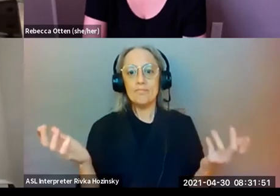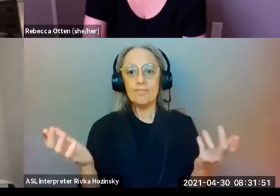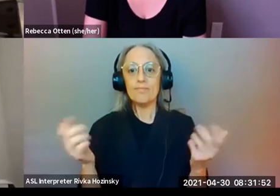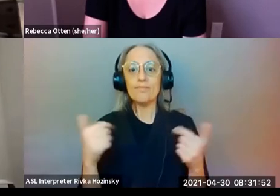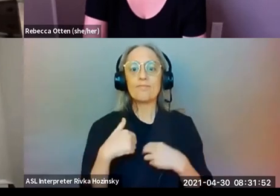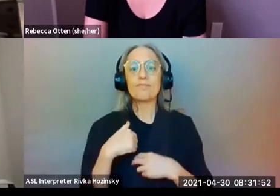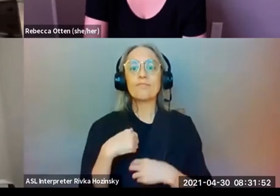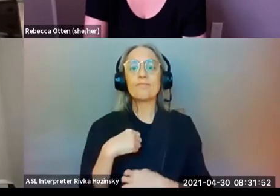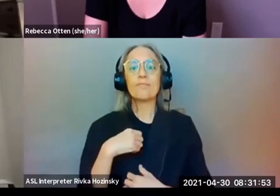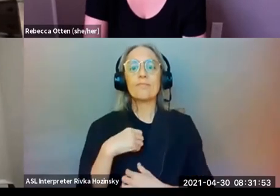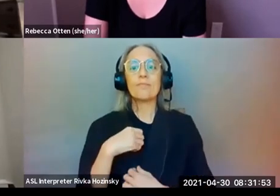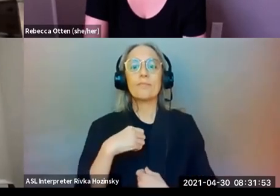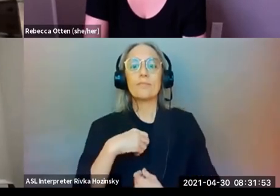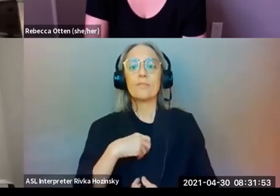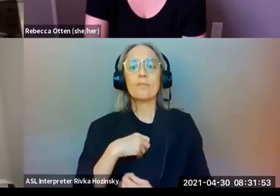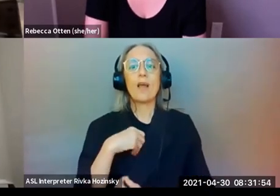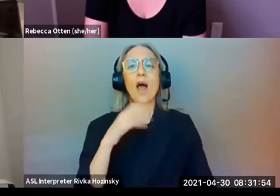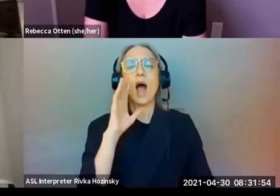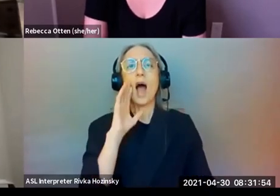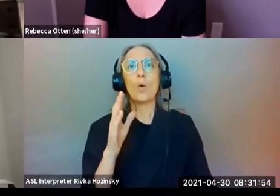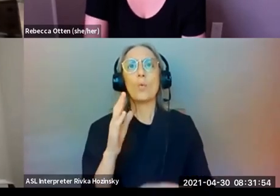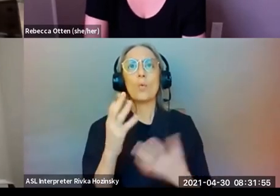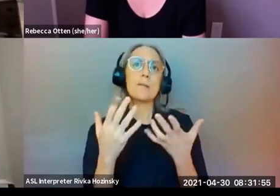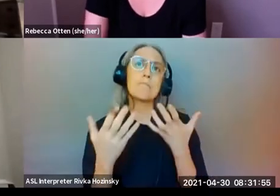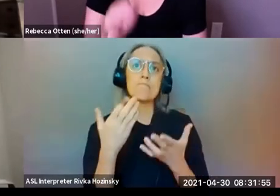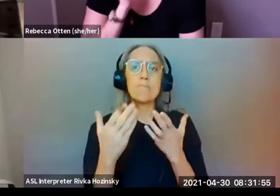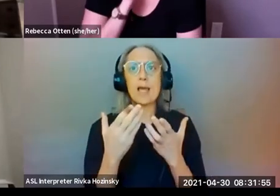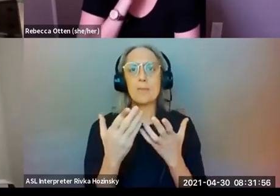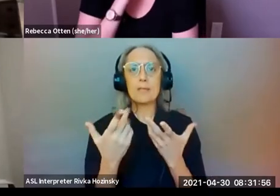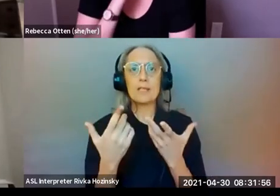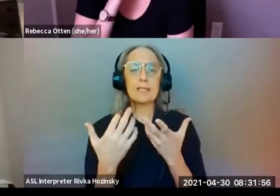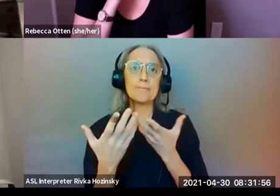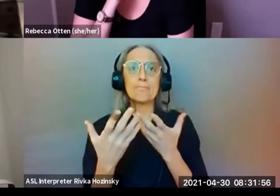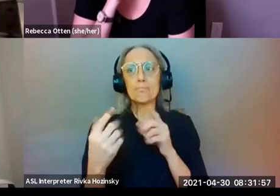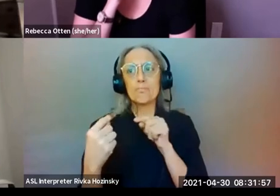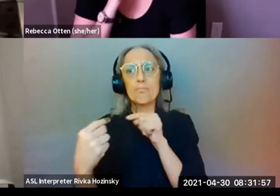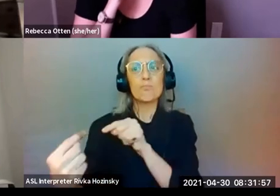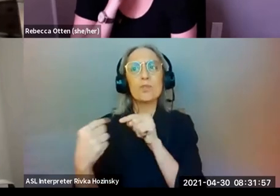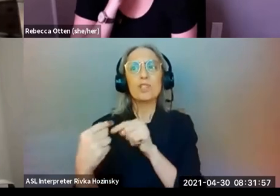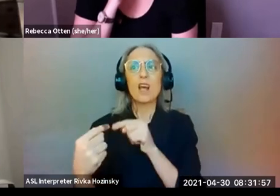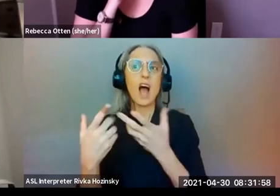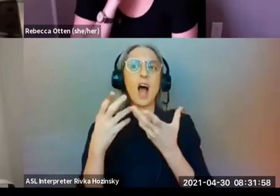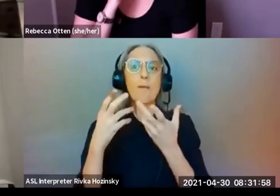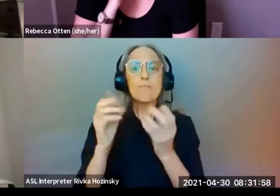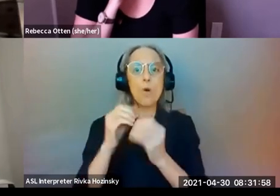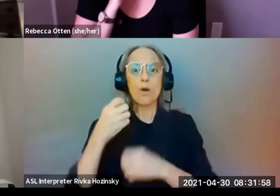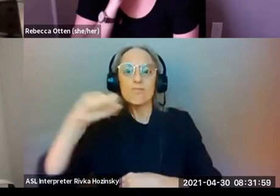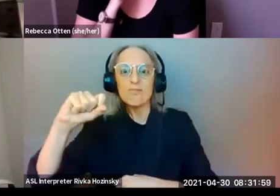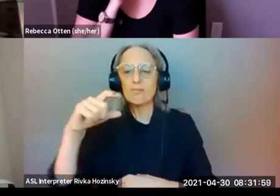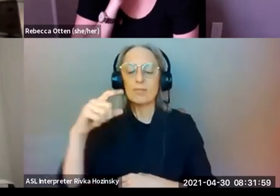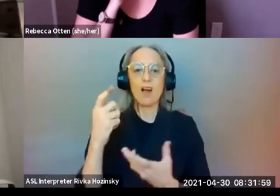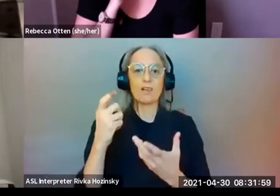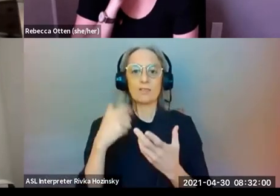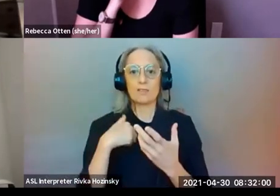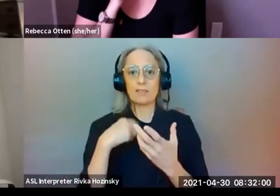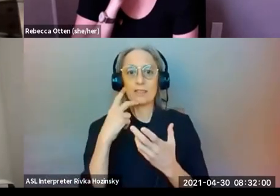because I don't see myself represented in spaces, but people who are from